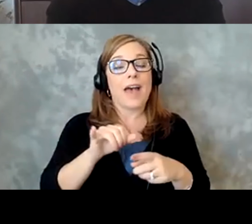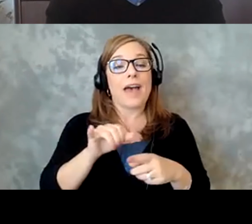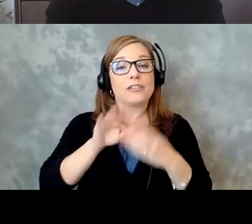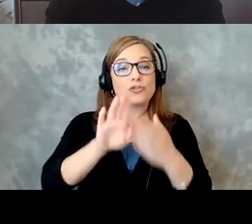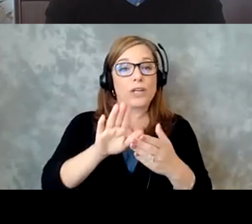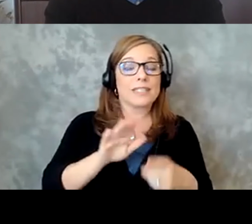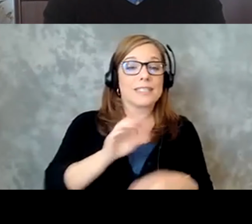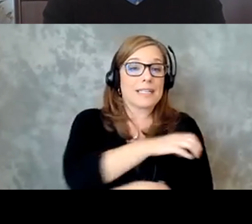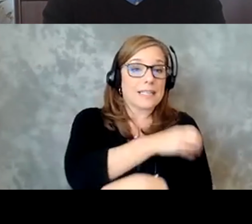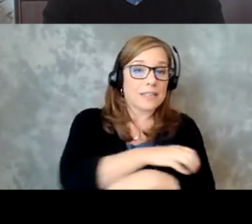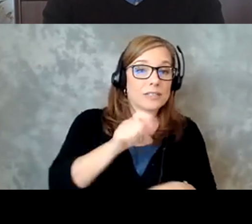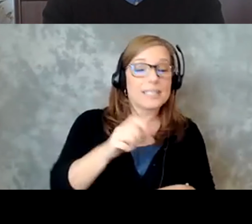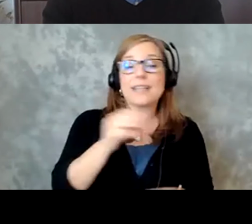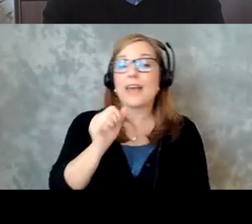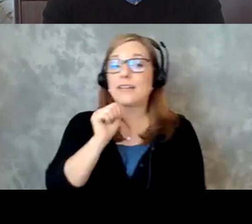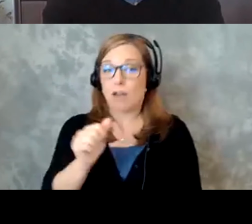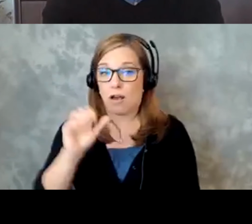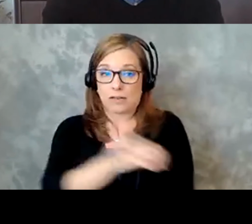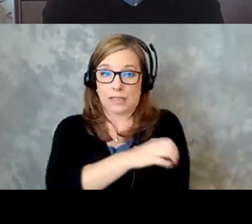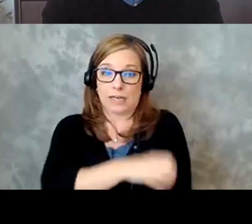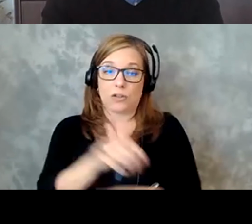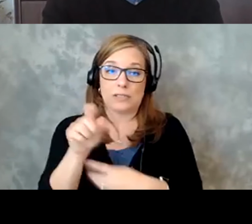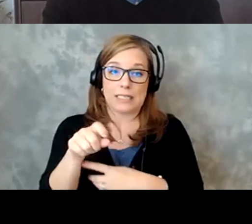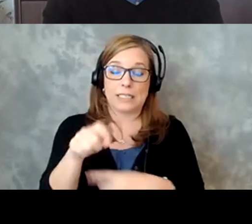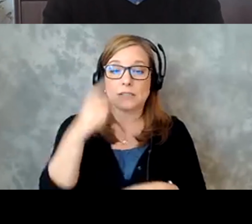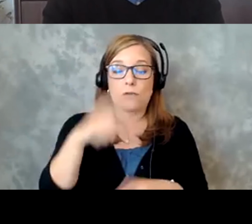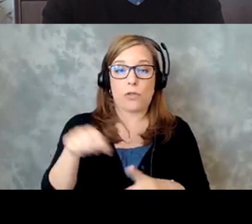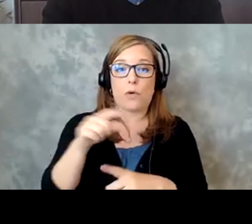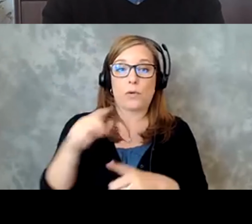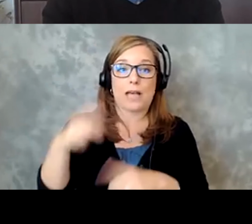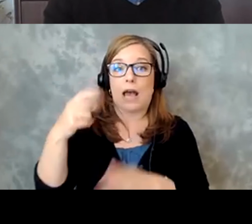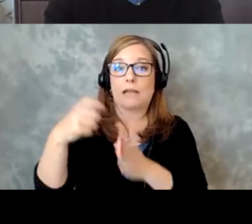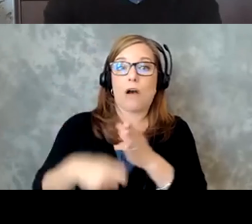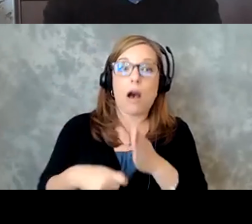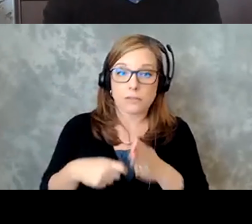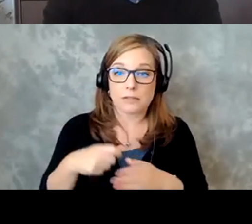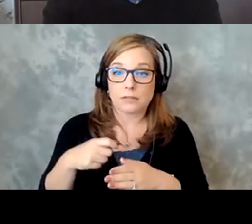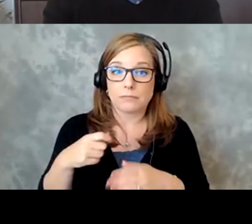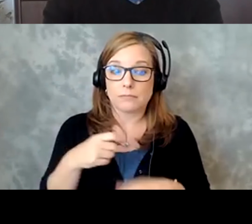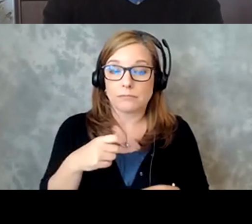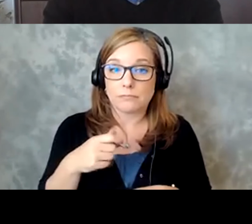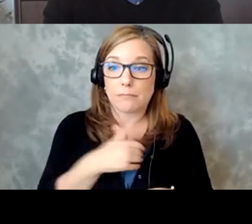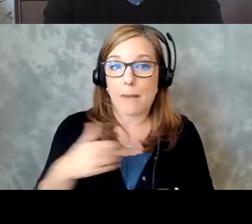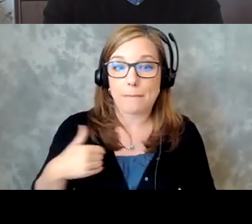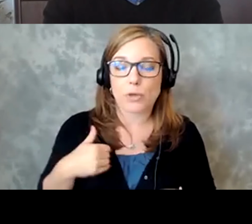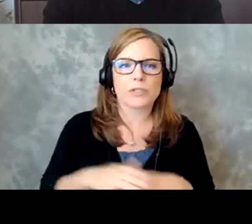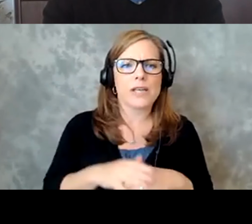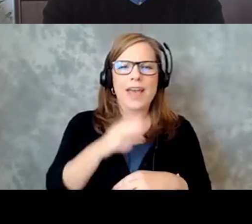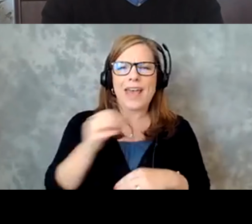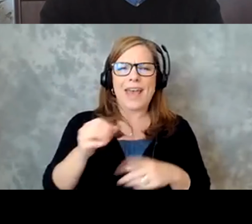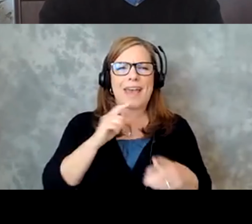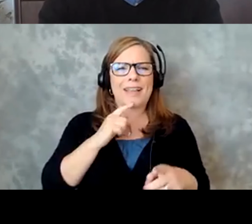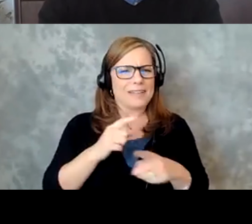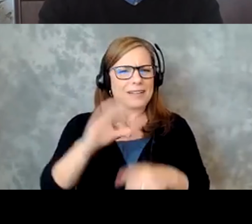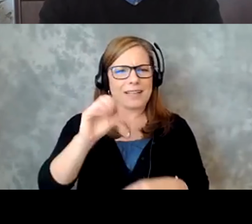our high cost and high acuity members. CalAIM is bold, like Bambi mentioned earlier.